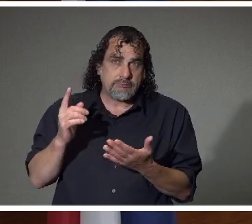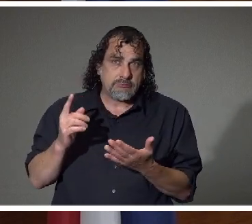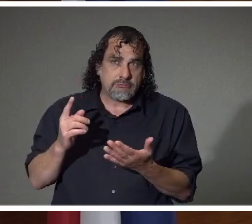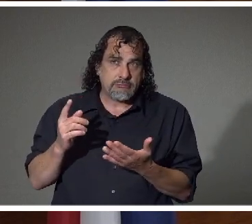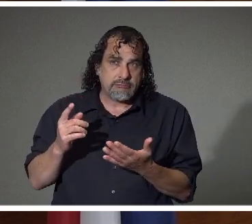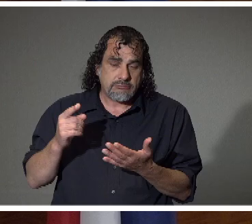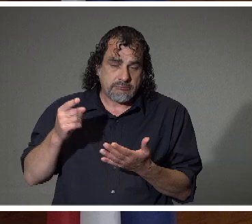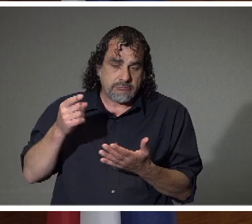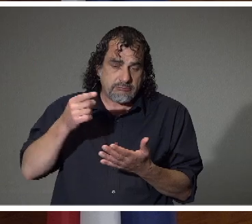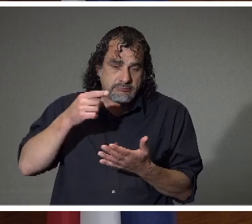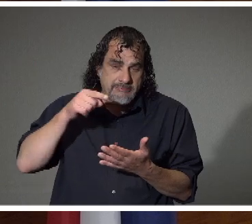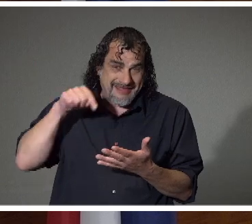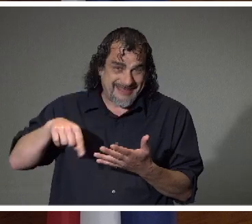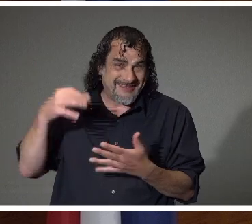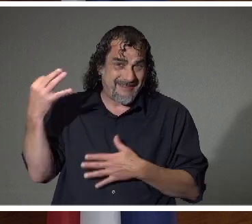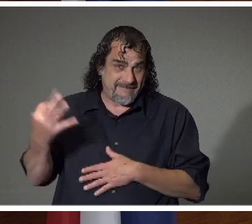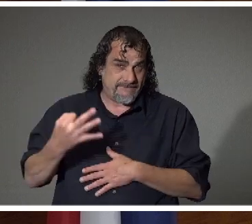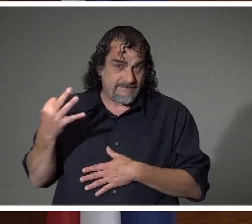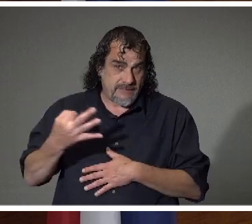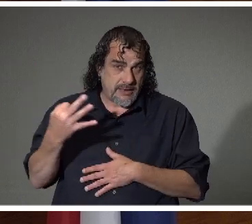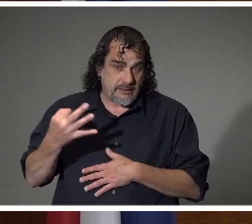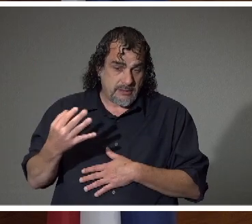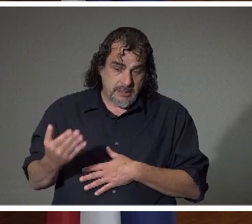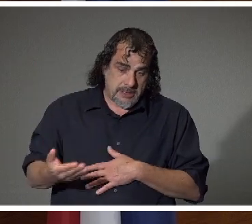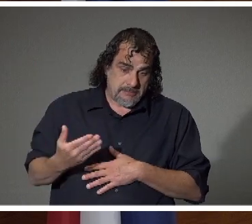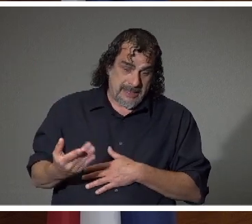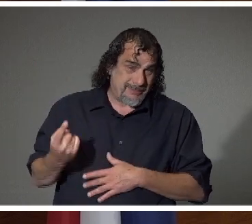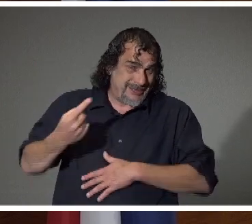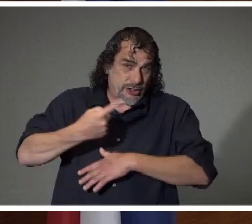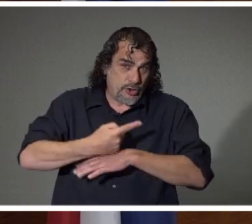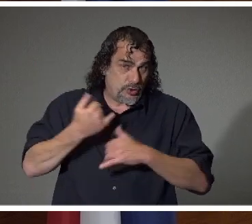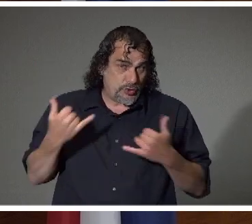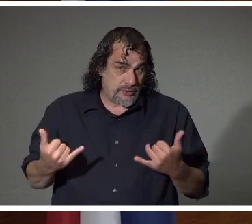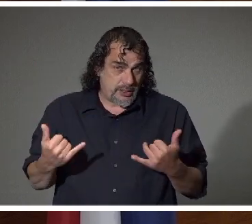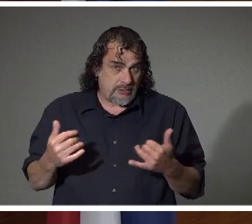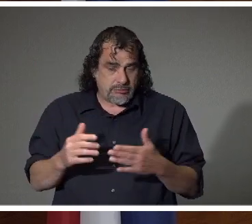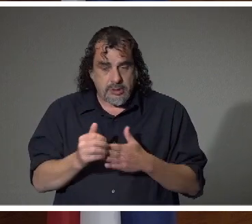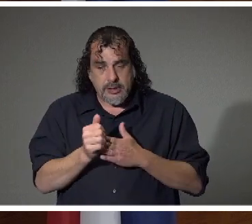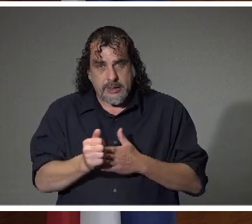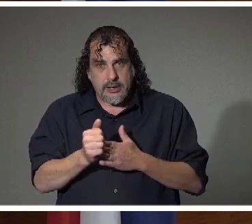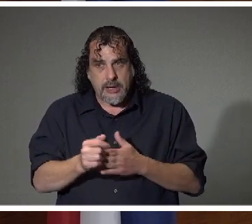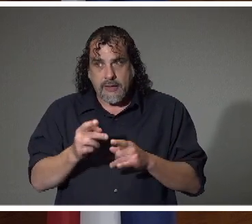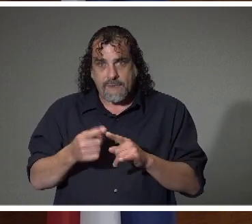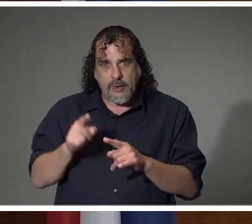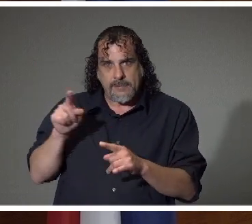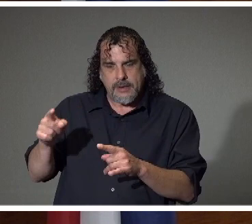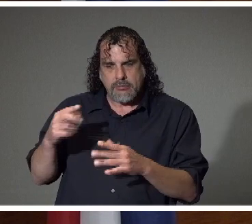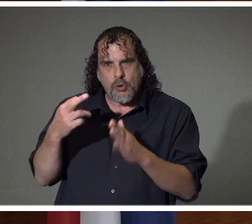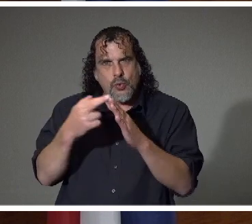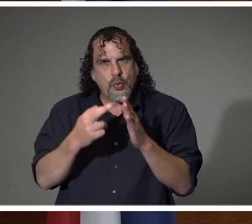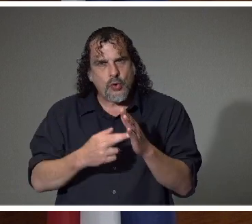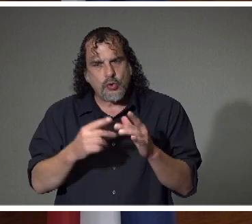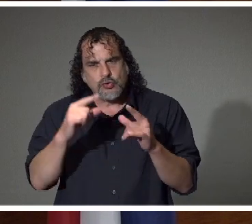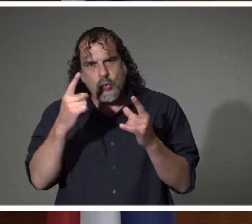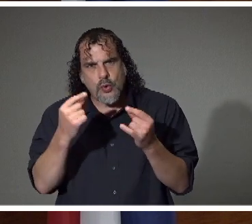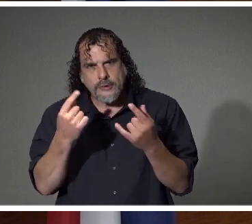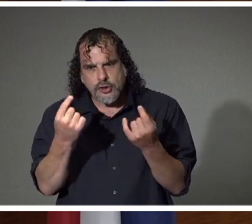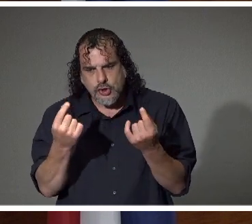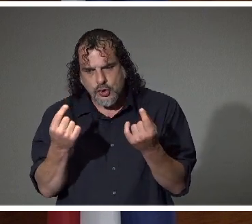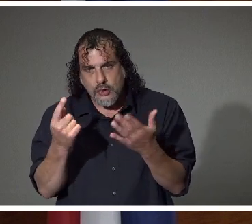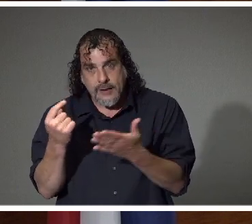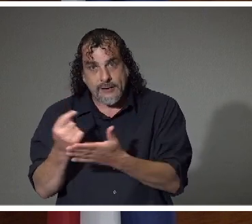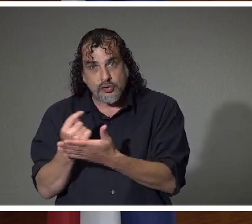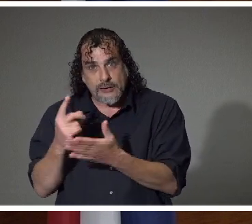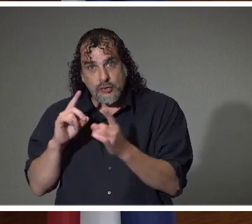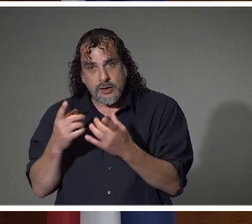by Friday of this week, and could come as early as today, guidance from Treasury on allowable